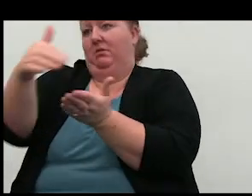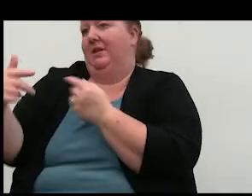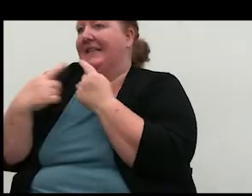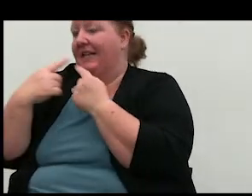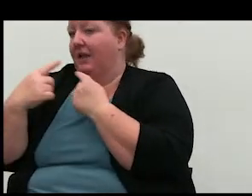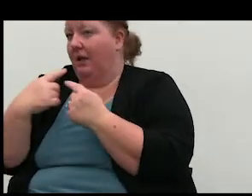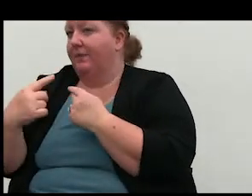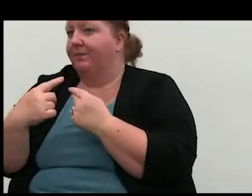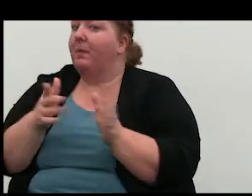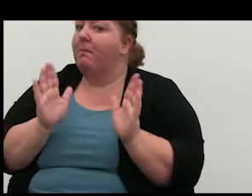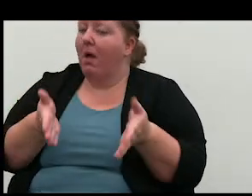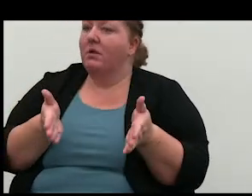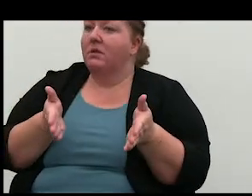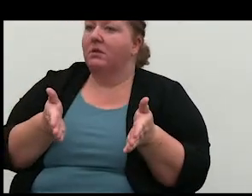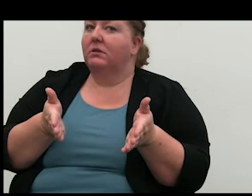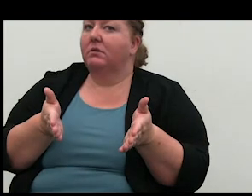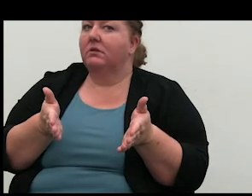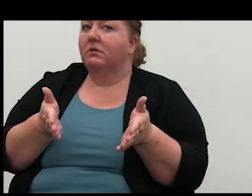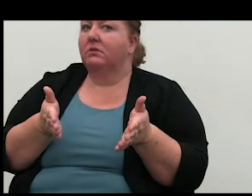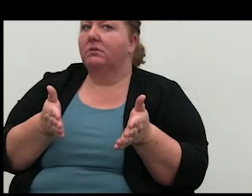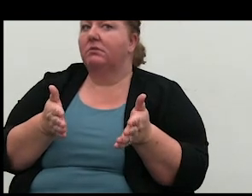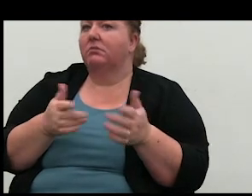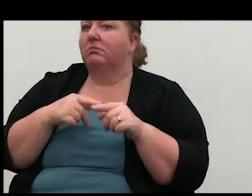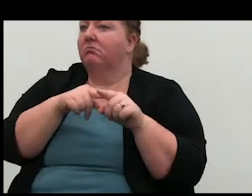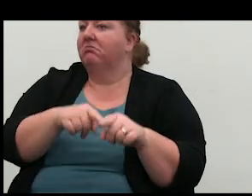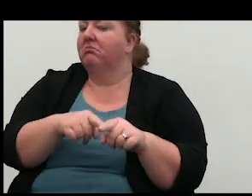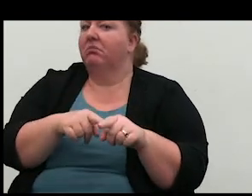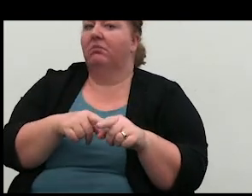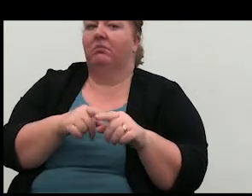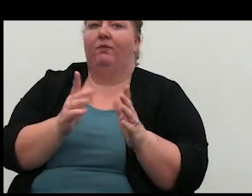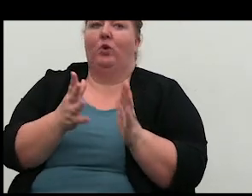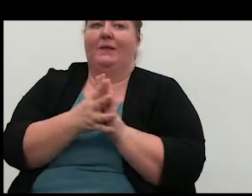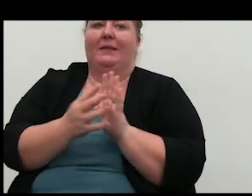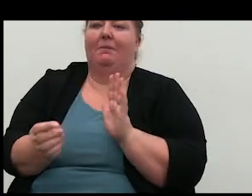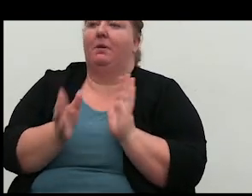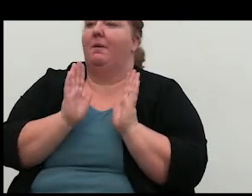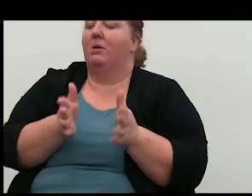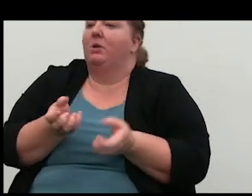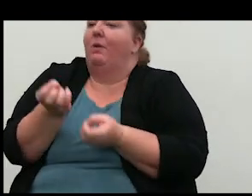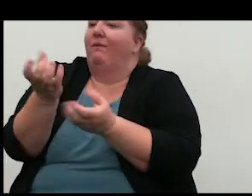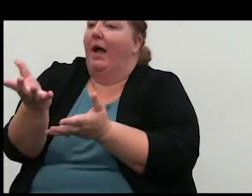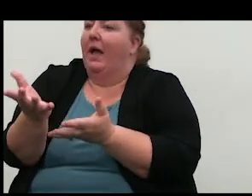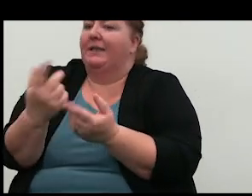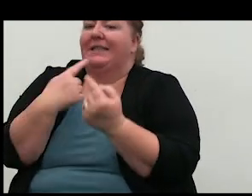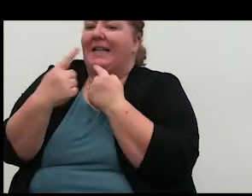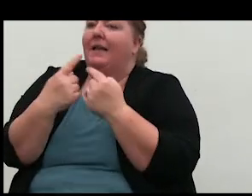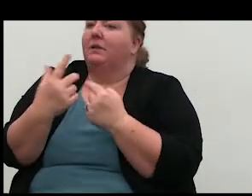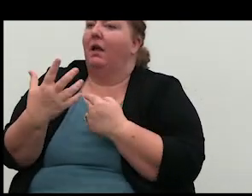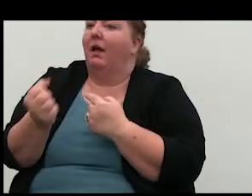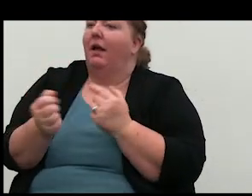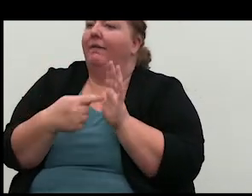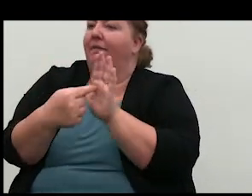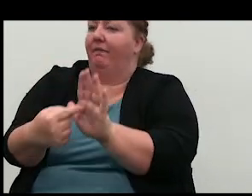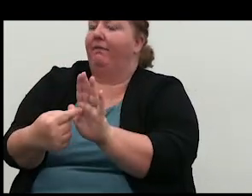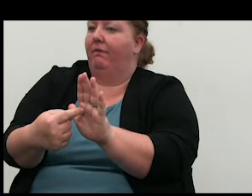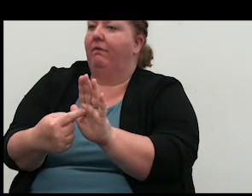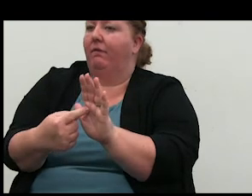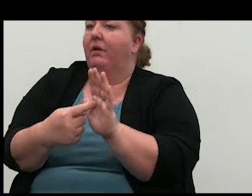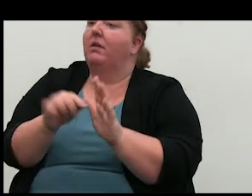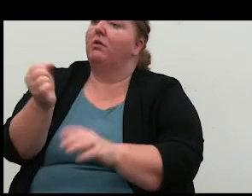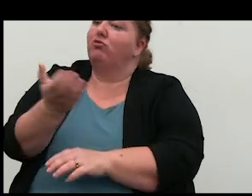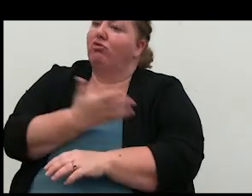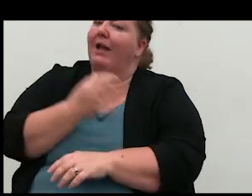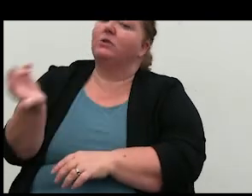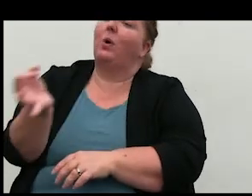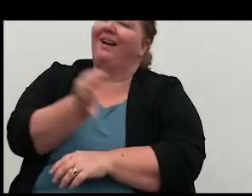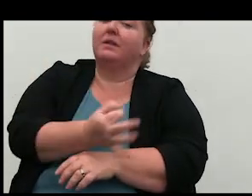data that they must be equipped to do. Things like they must be equipped to give you what data they have on you. You must have the right to